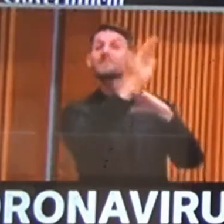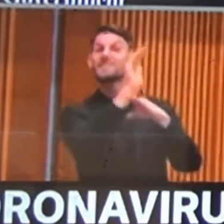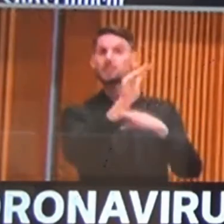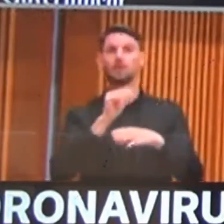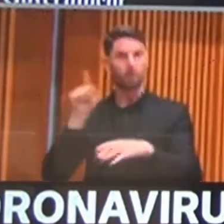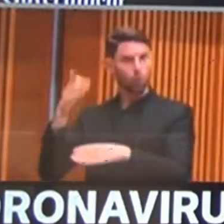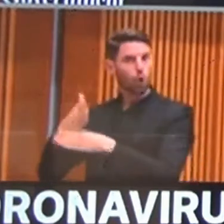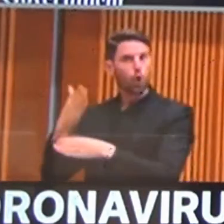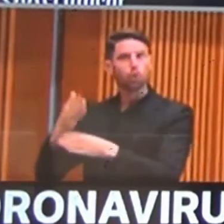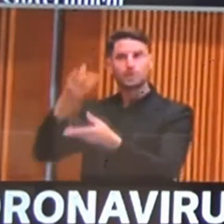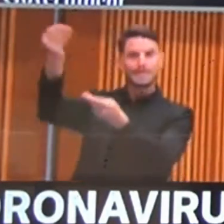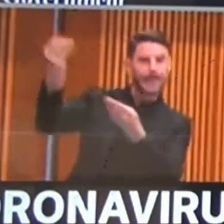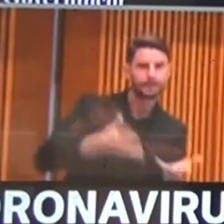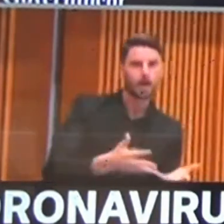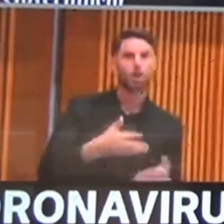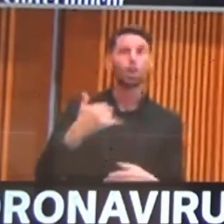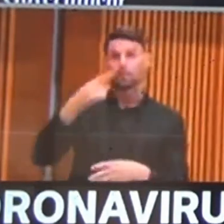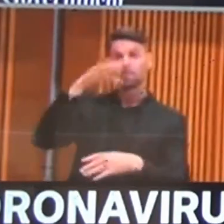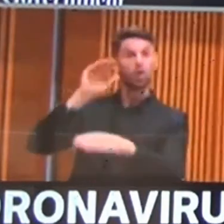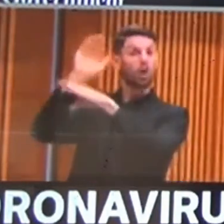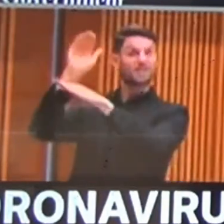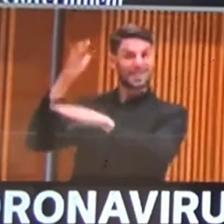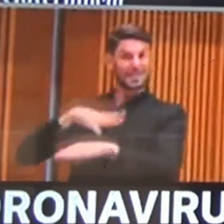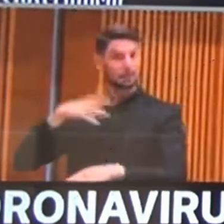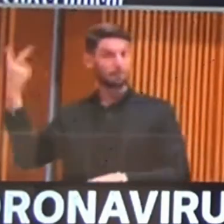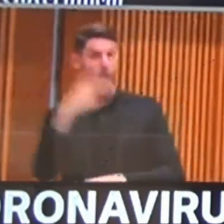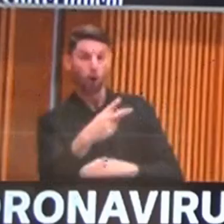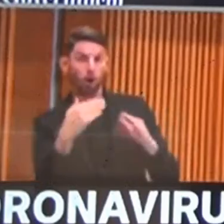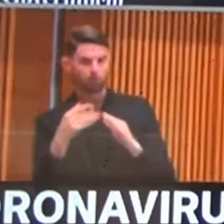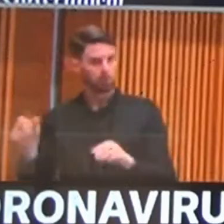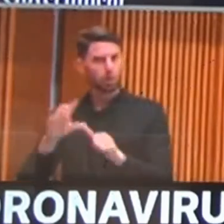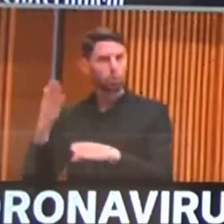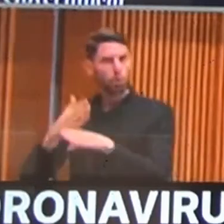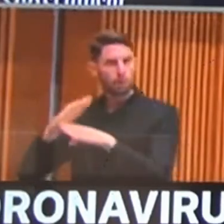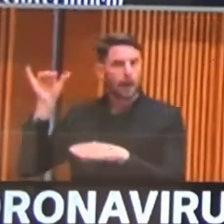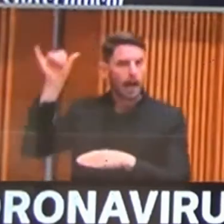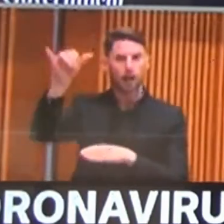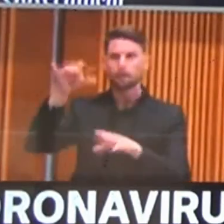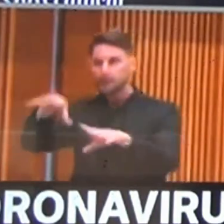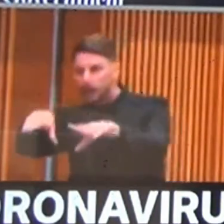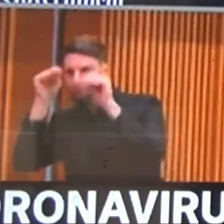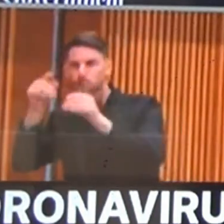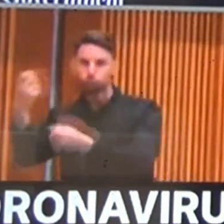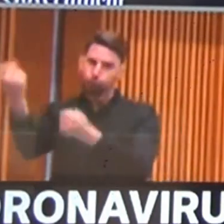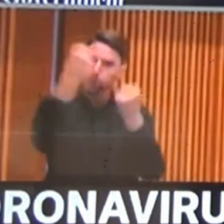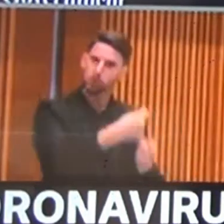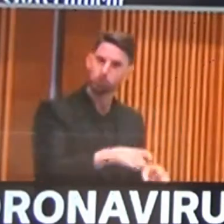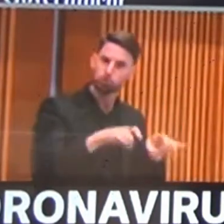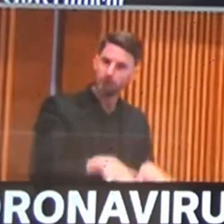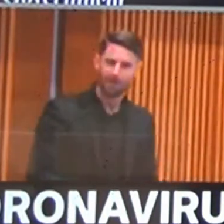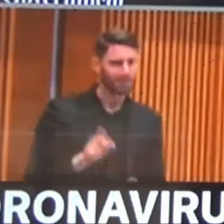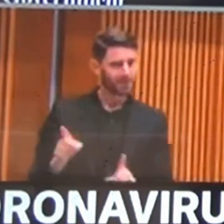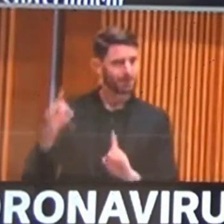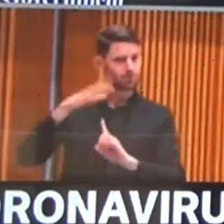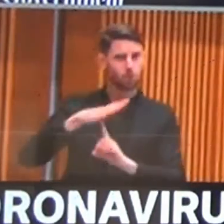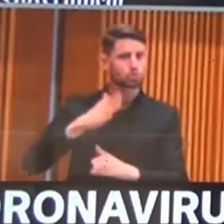bring essential supplies in, and I know that the medical expert panel is looking over